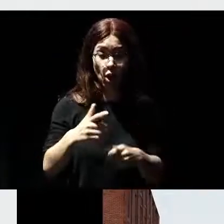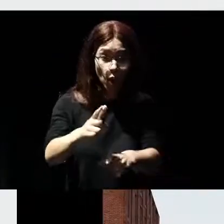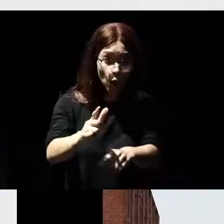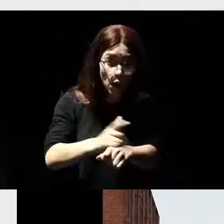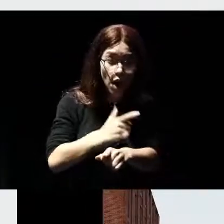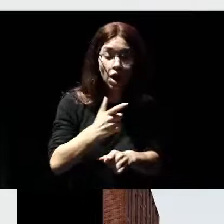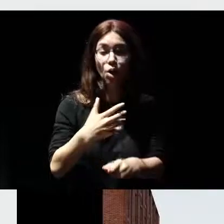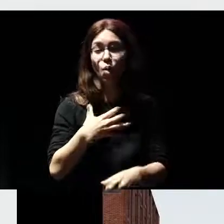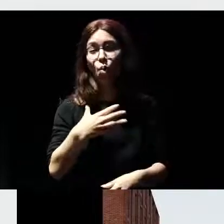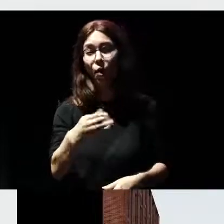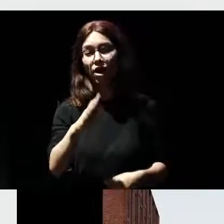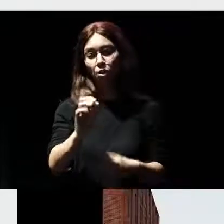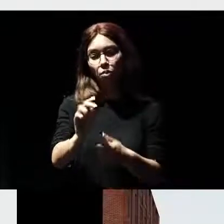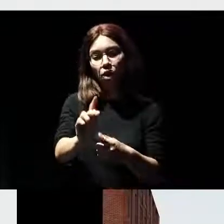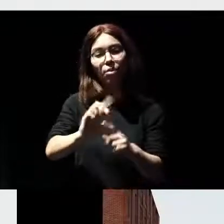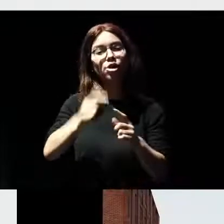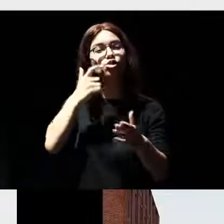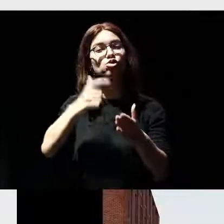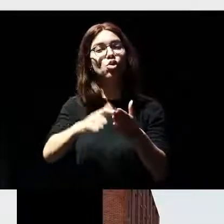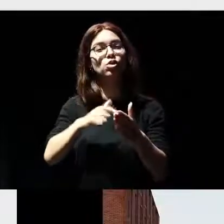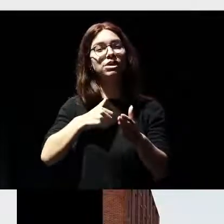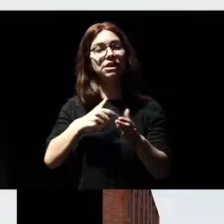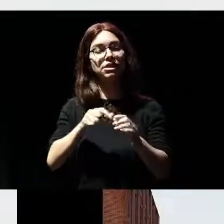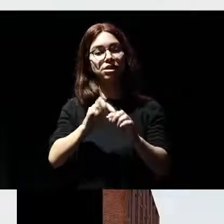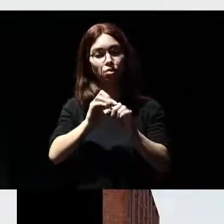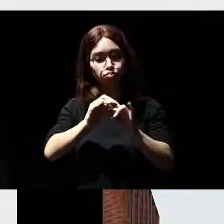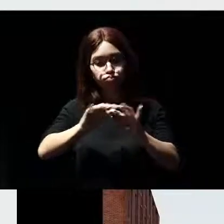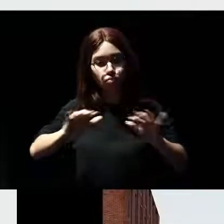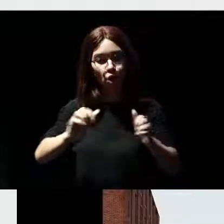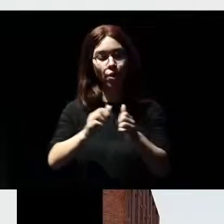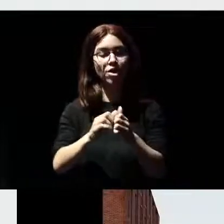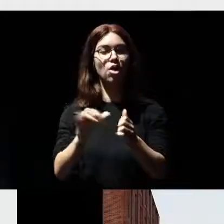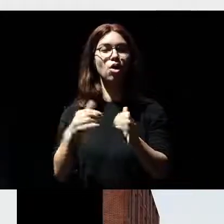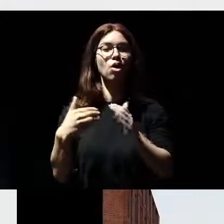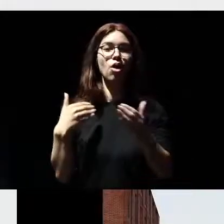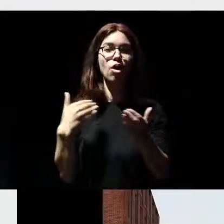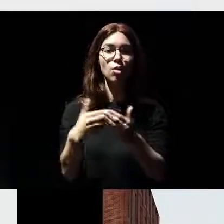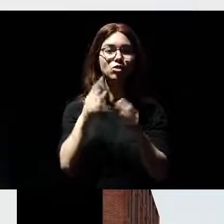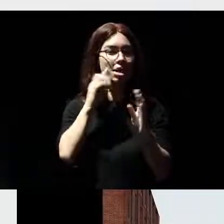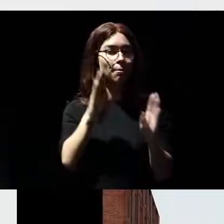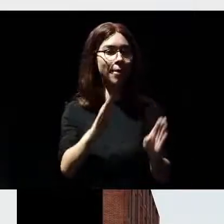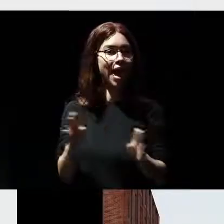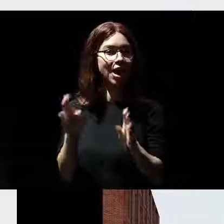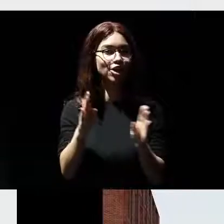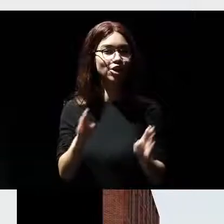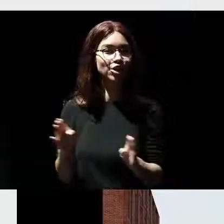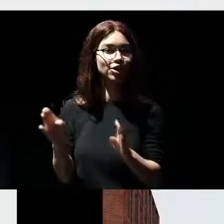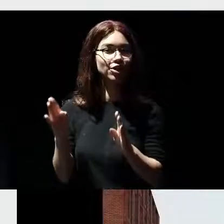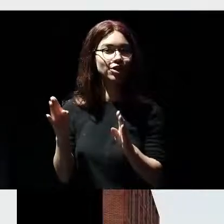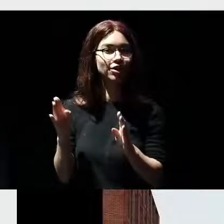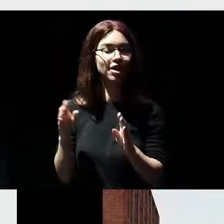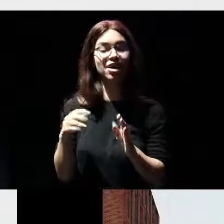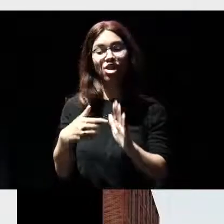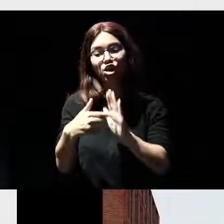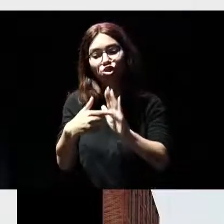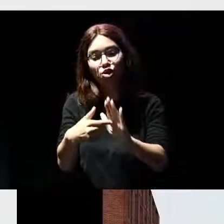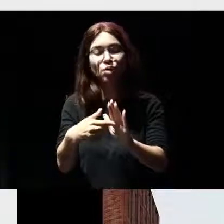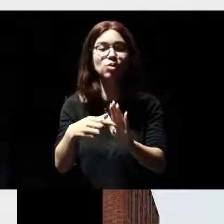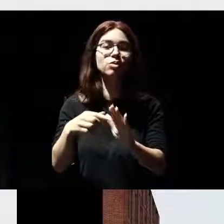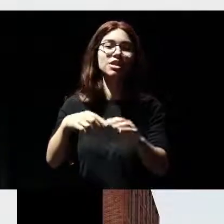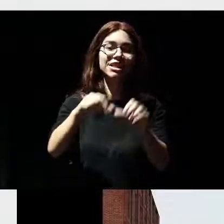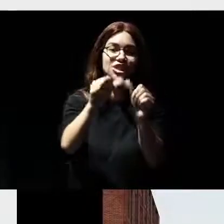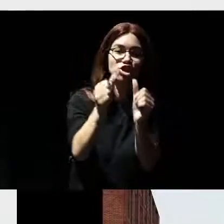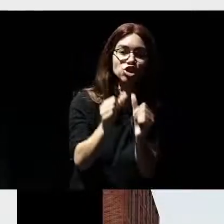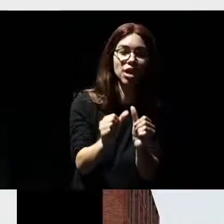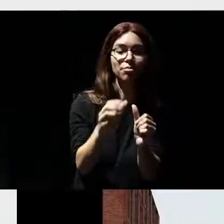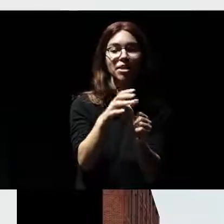brick form, it's interspersed with an almost graphic patterning that starts to at least allude to the shapes and the sculptural